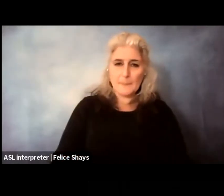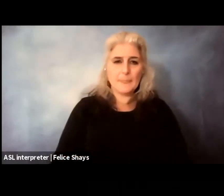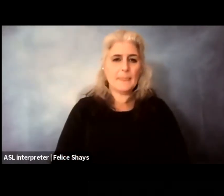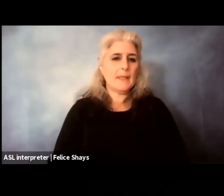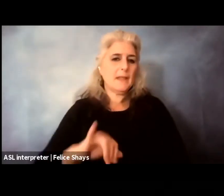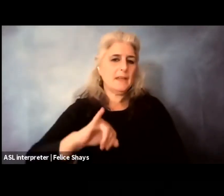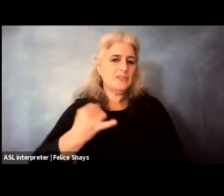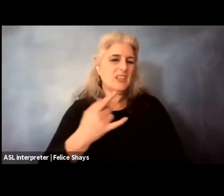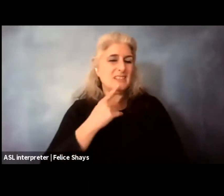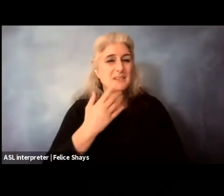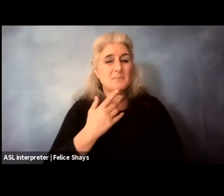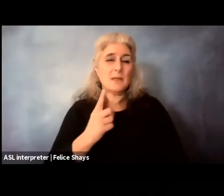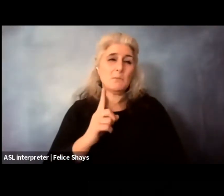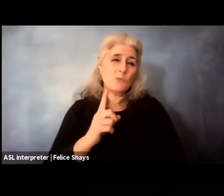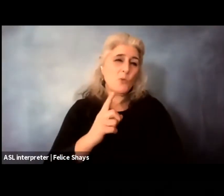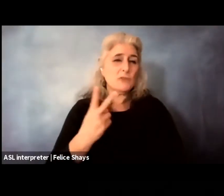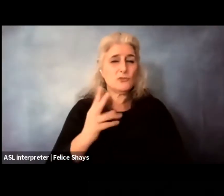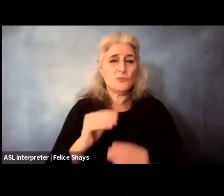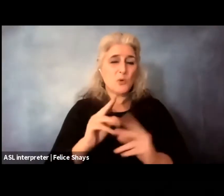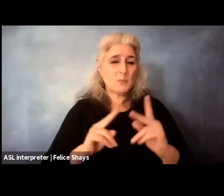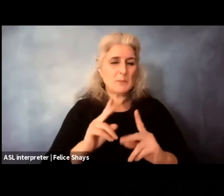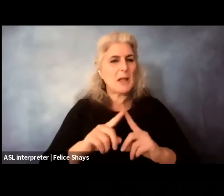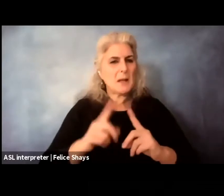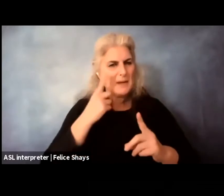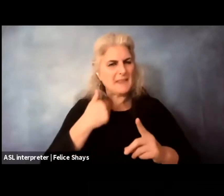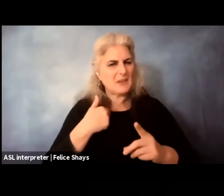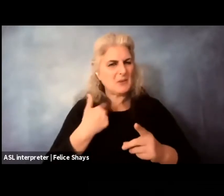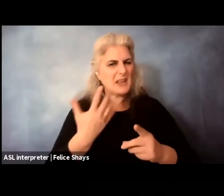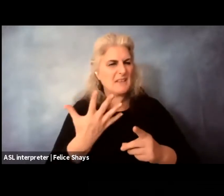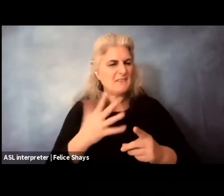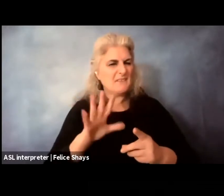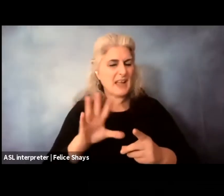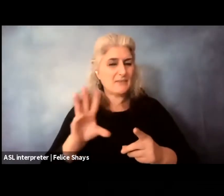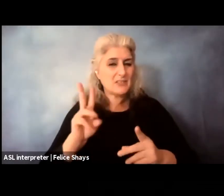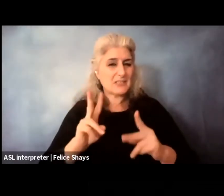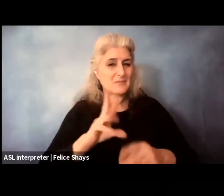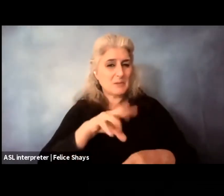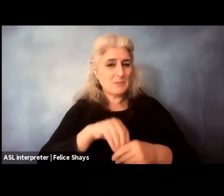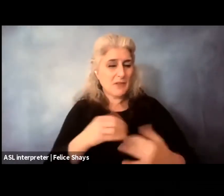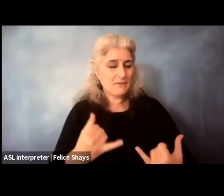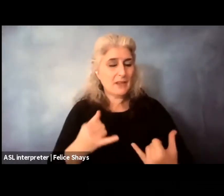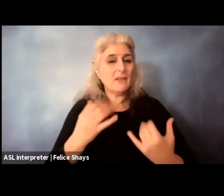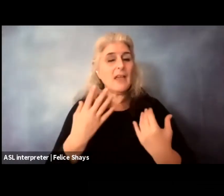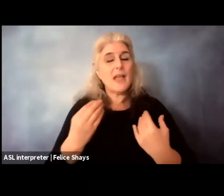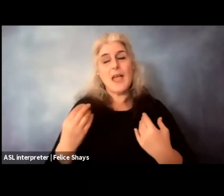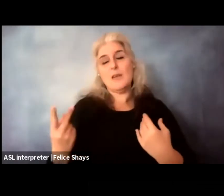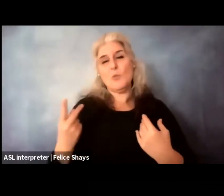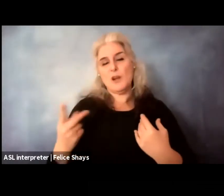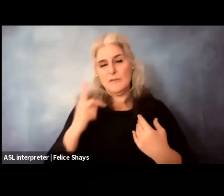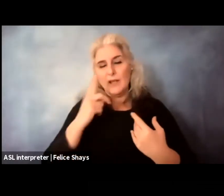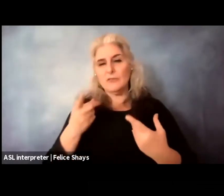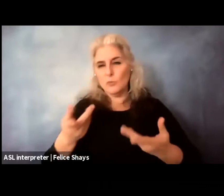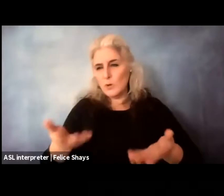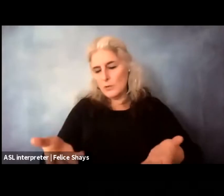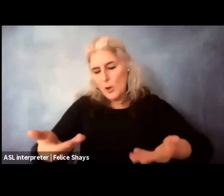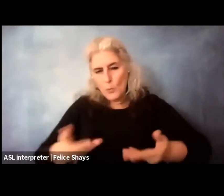Perhaps one or two more, but it looks like I think we have 5 or 6 folks on the line right now, and Peyton will, or I will admit them as they arrive.